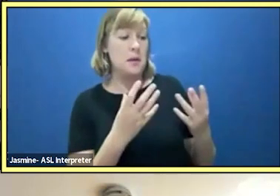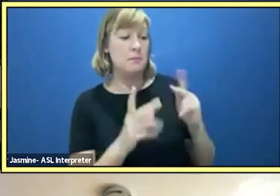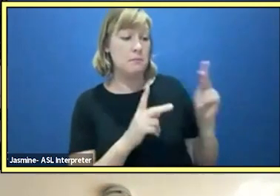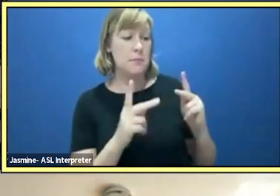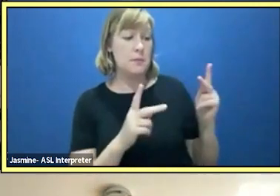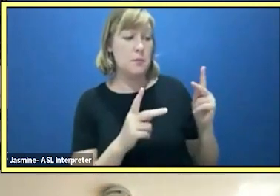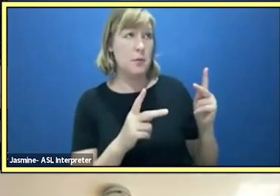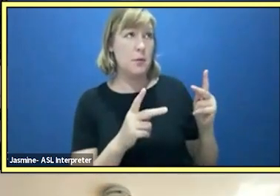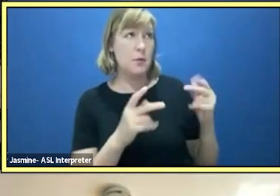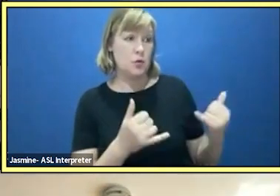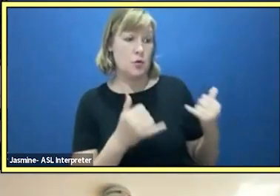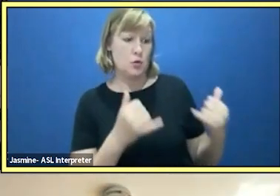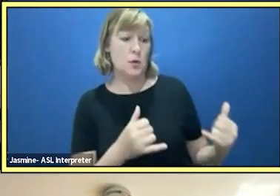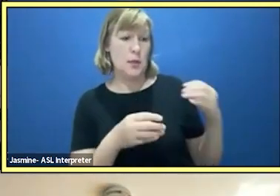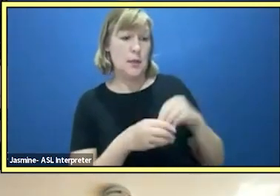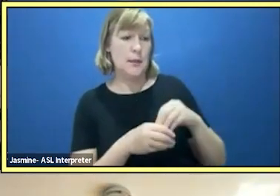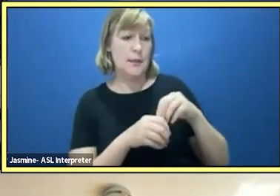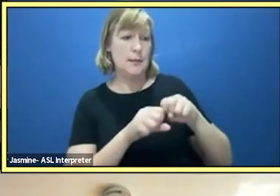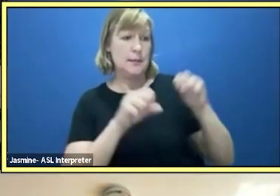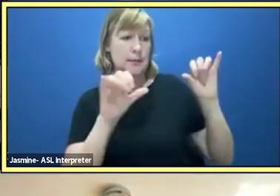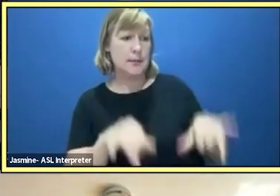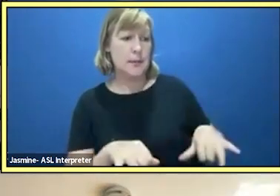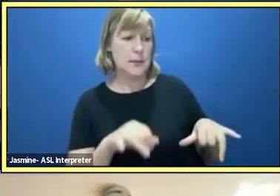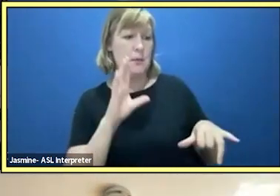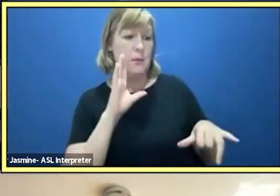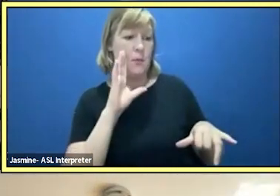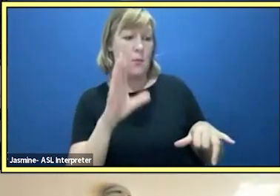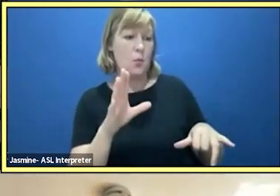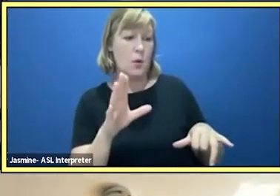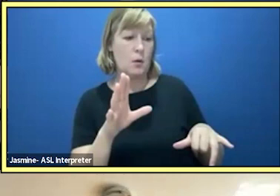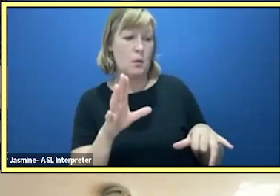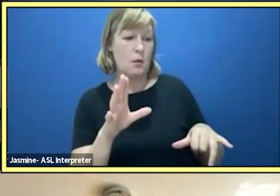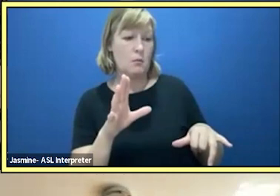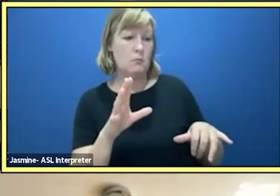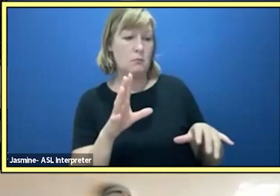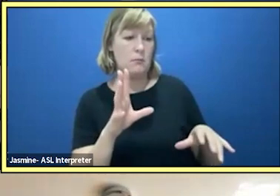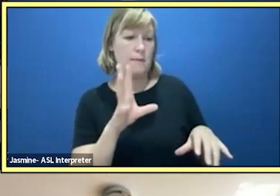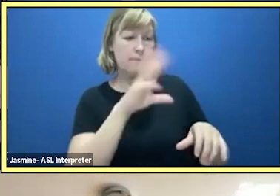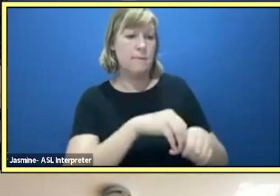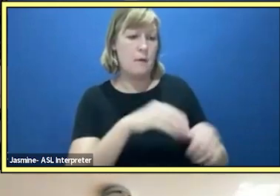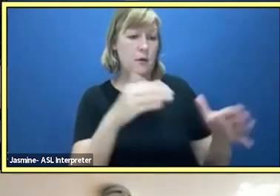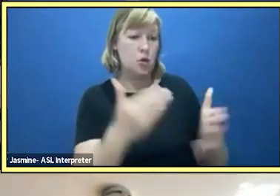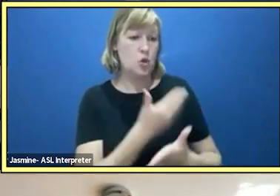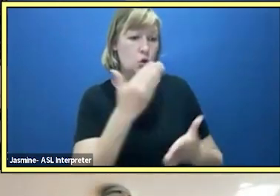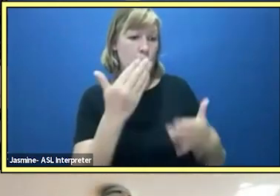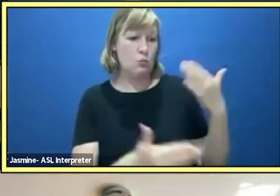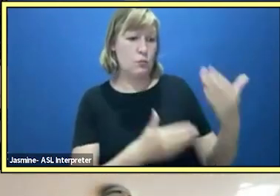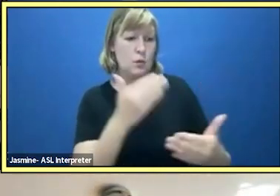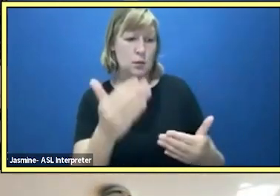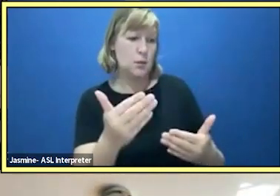new process, how do you foresee that happening? Will they be starting off almost writing a clear ISP